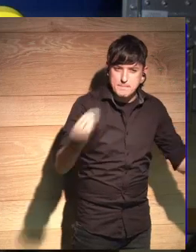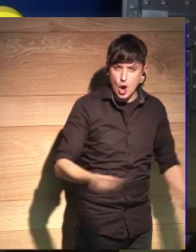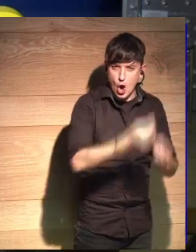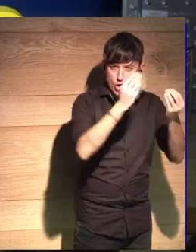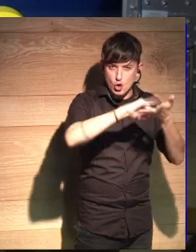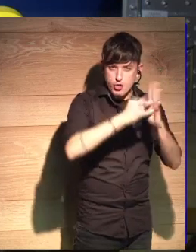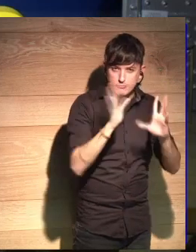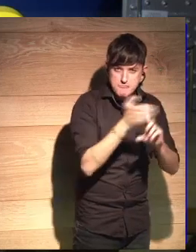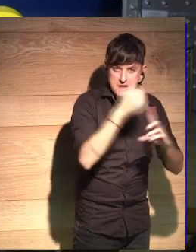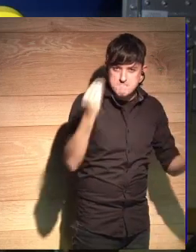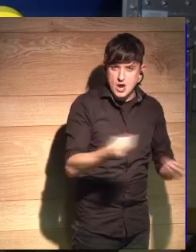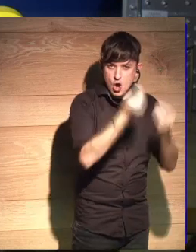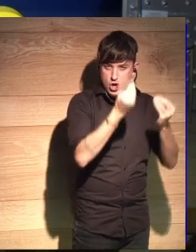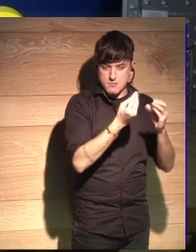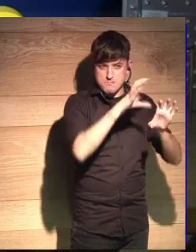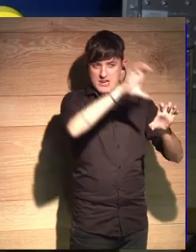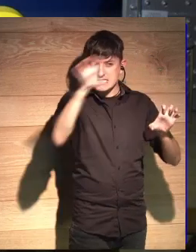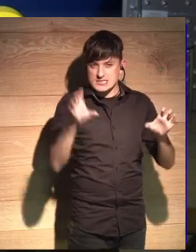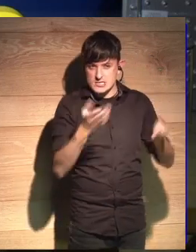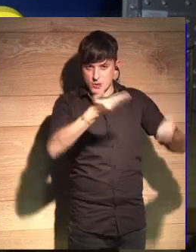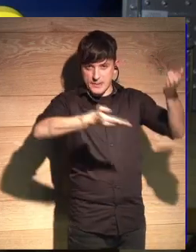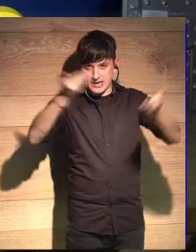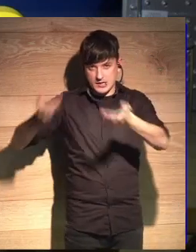past crises in ways that will